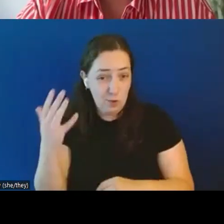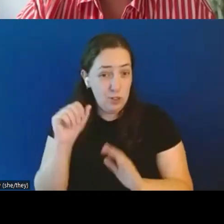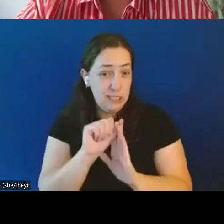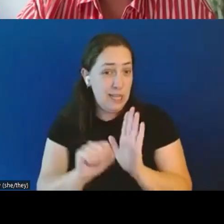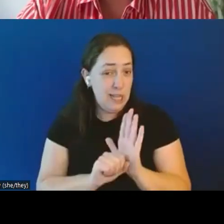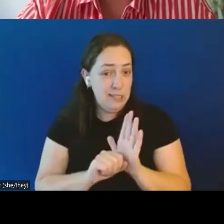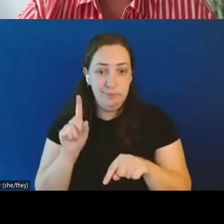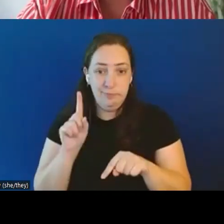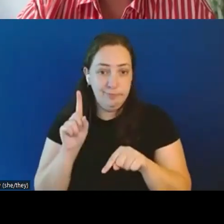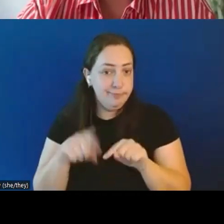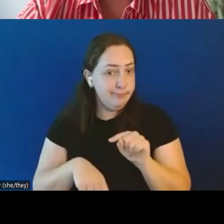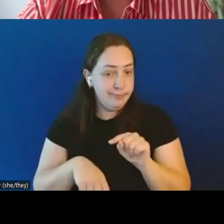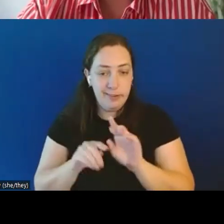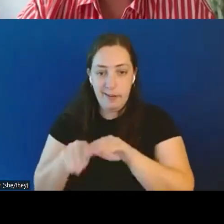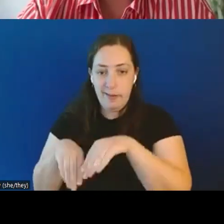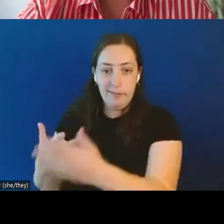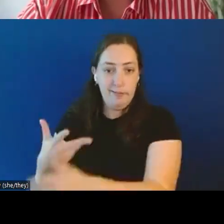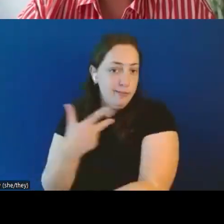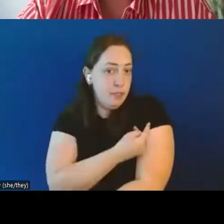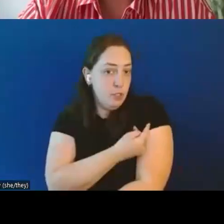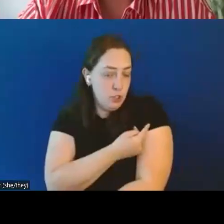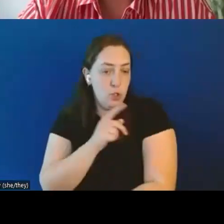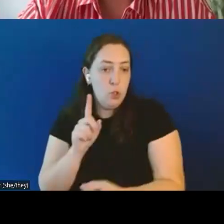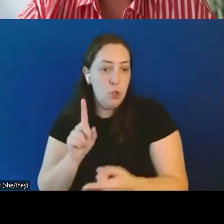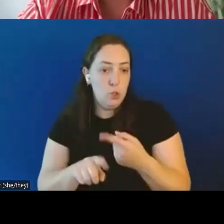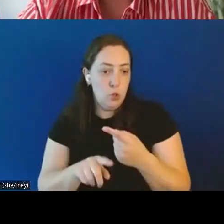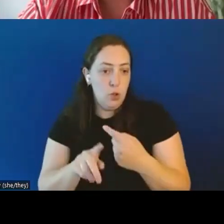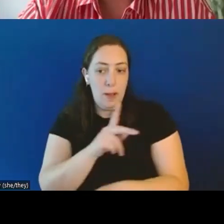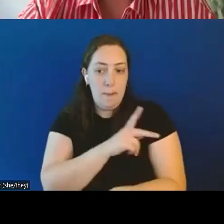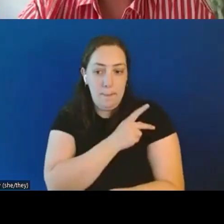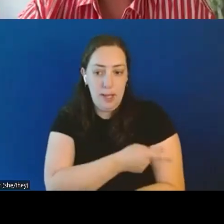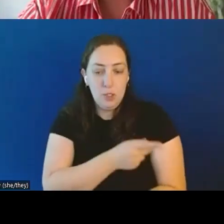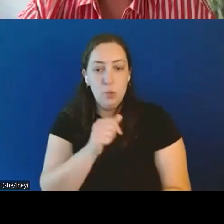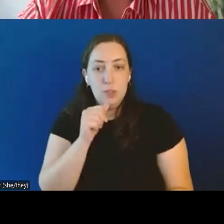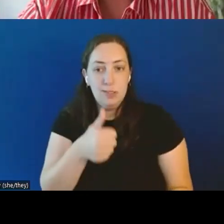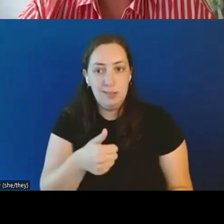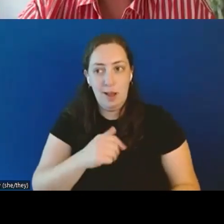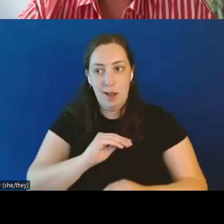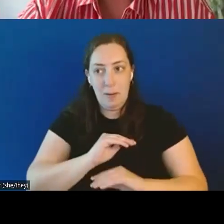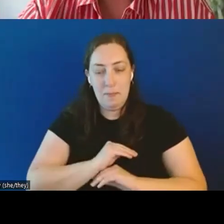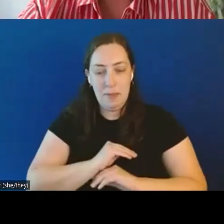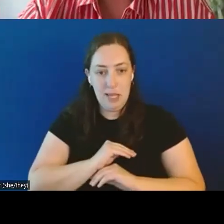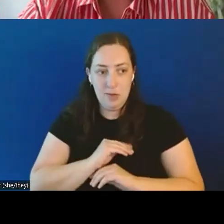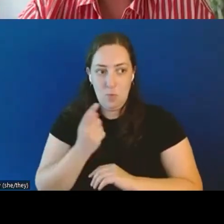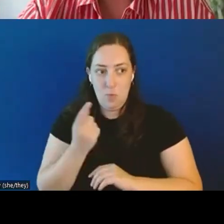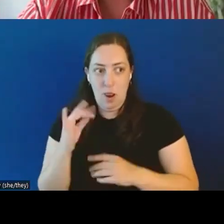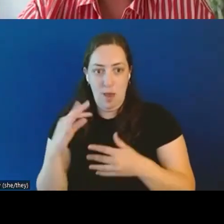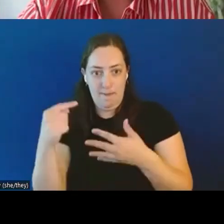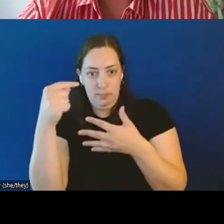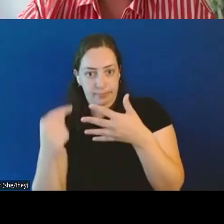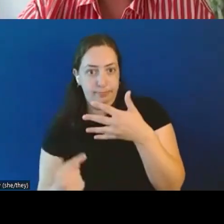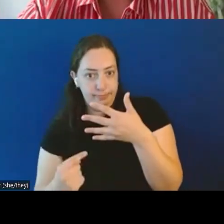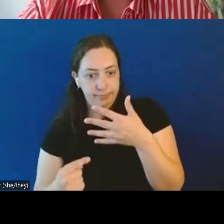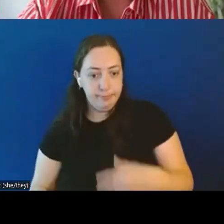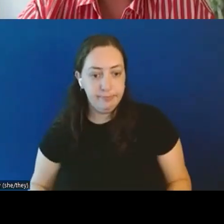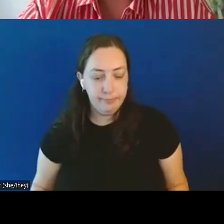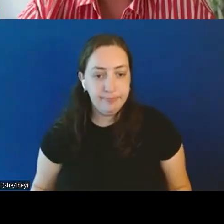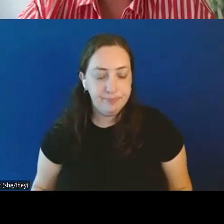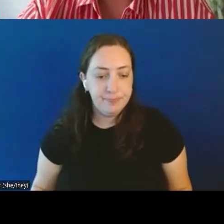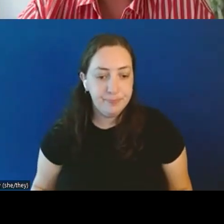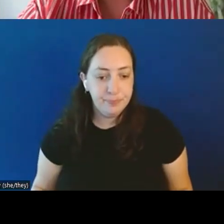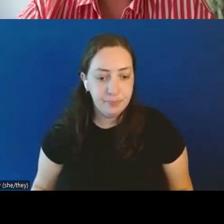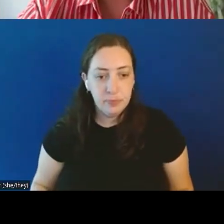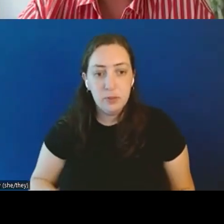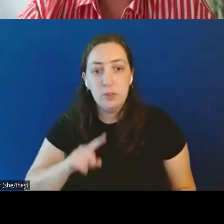would not be able to administer it to a patient who does not meet one of the label indications. Just